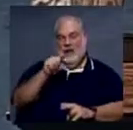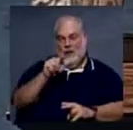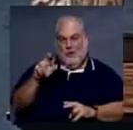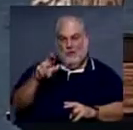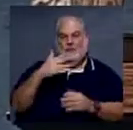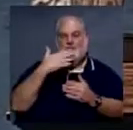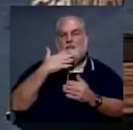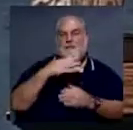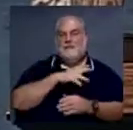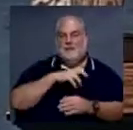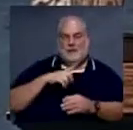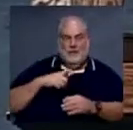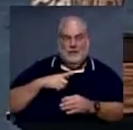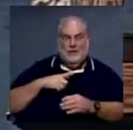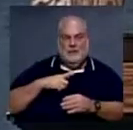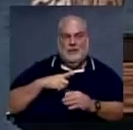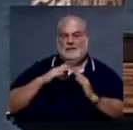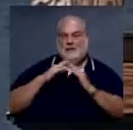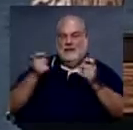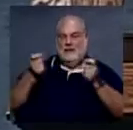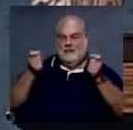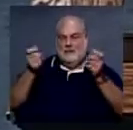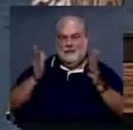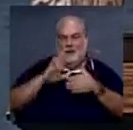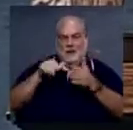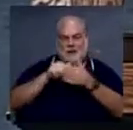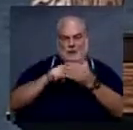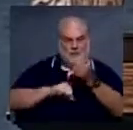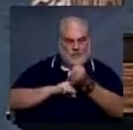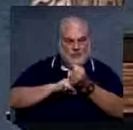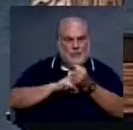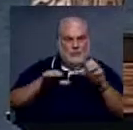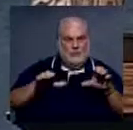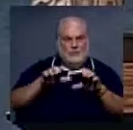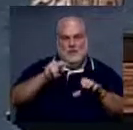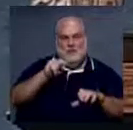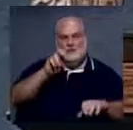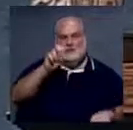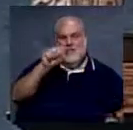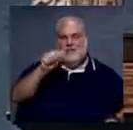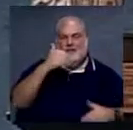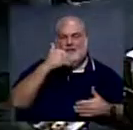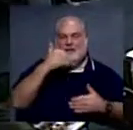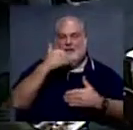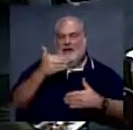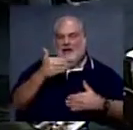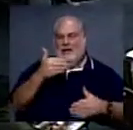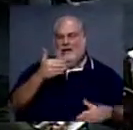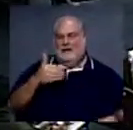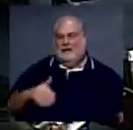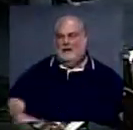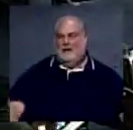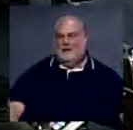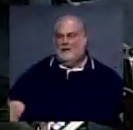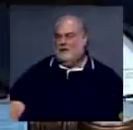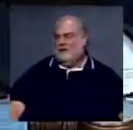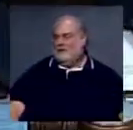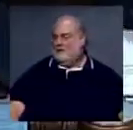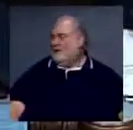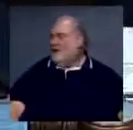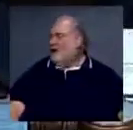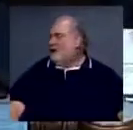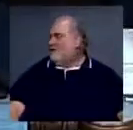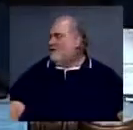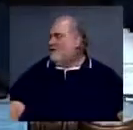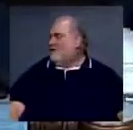thank the board and the city manager for all your support for what you do for NUSA. Thank you. Well, thank you, Andre,